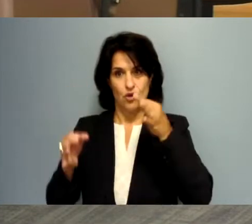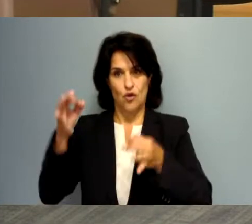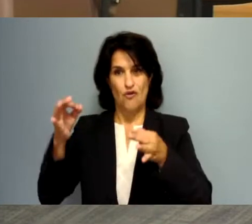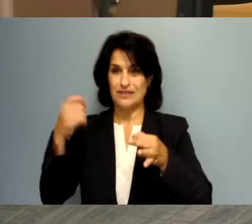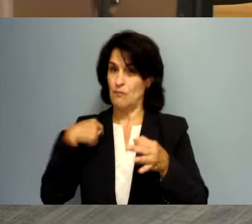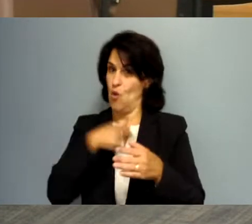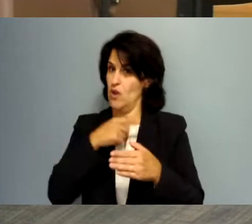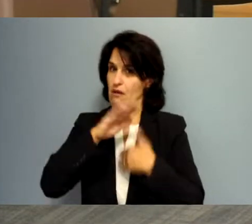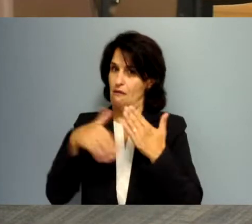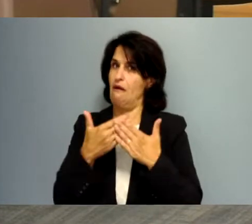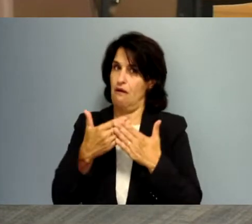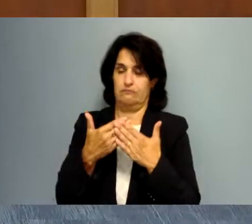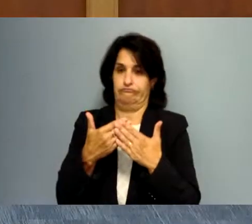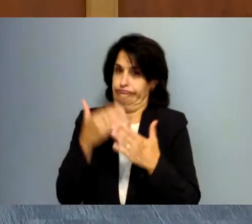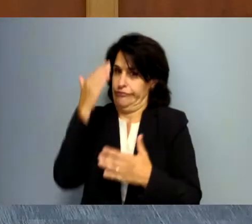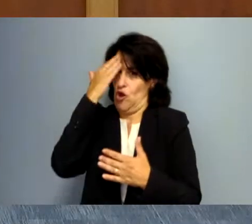happen.